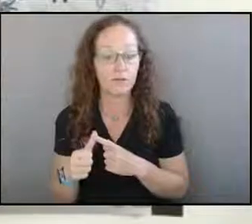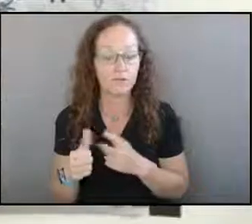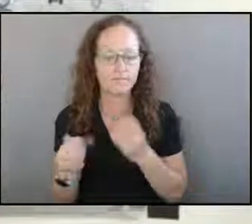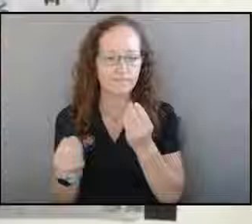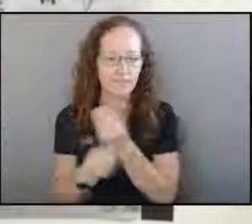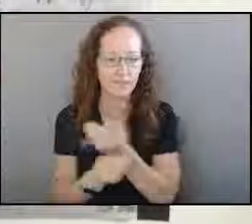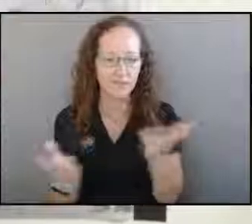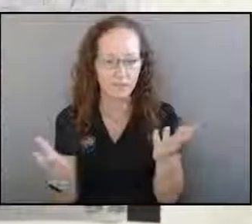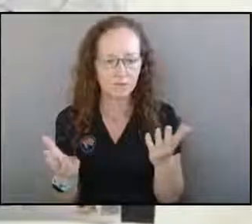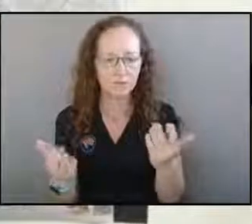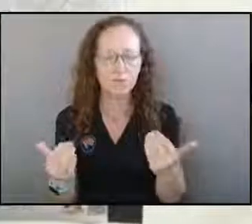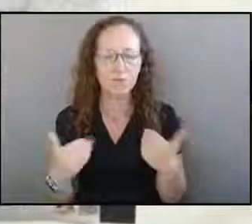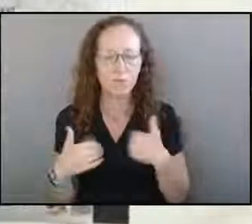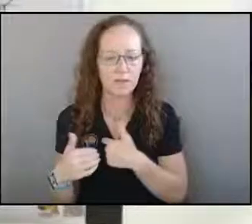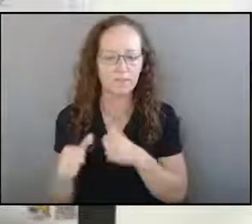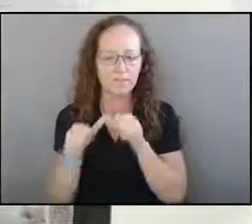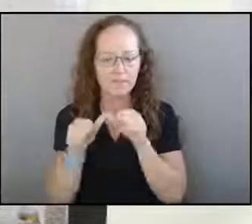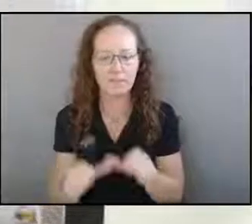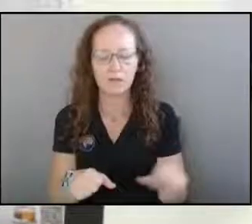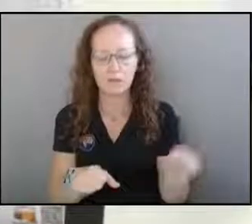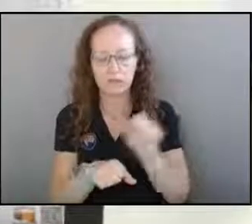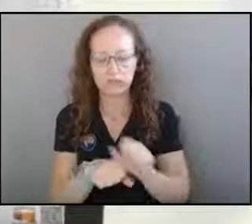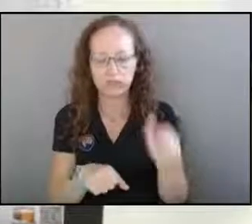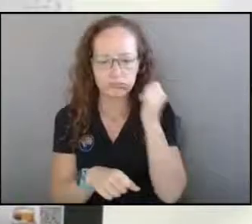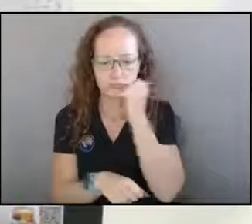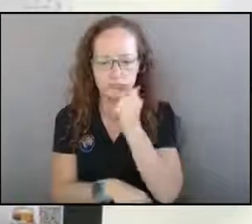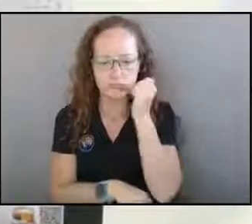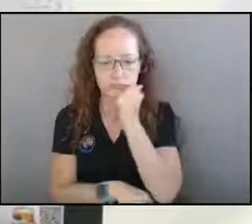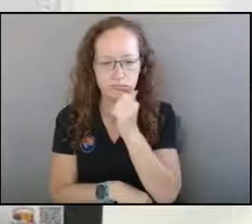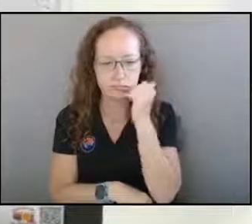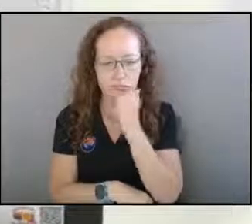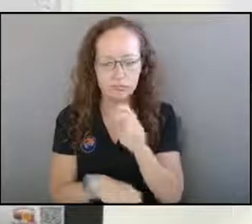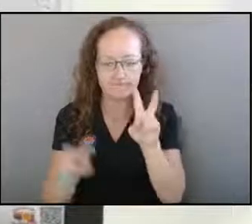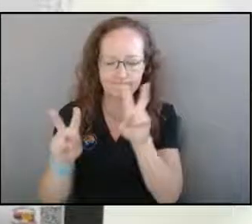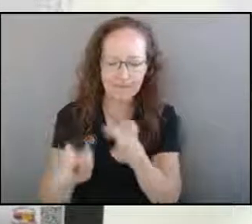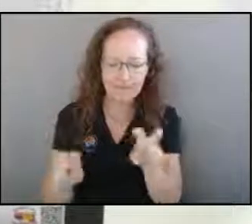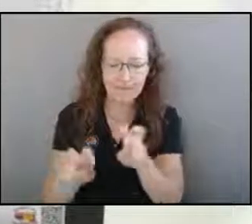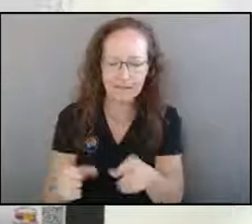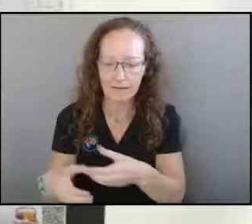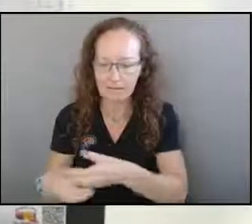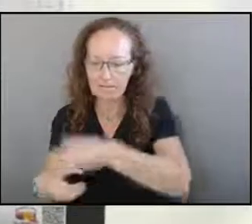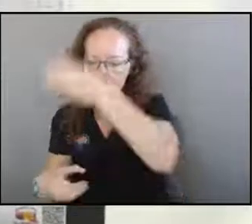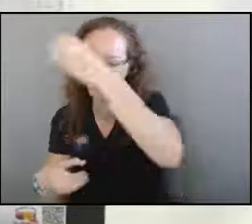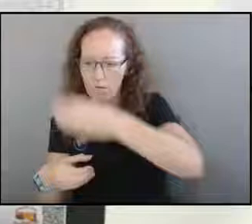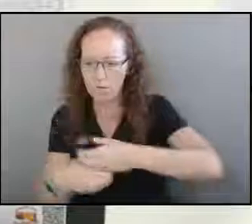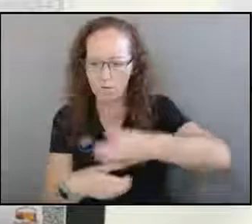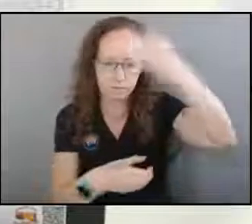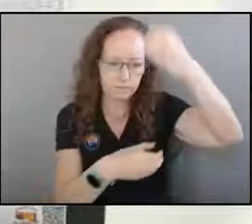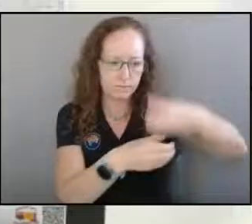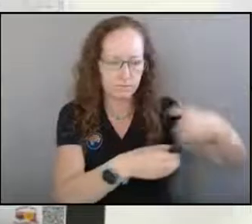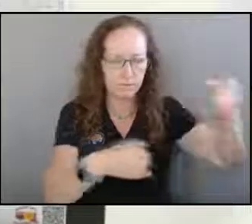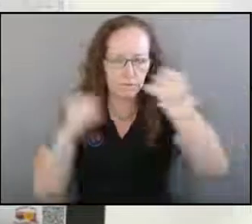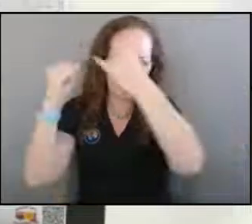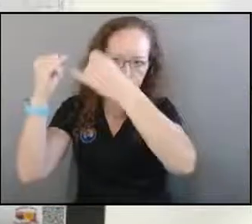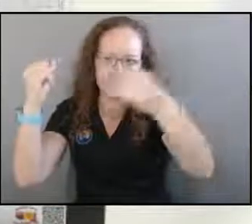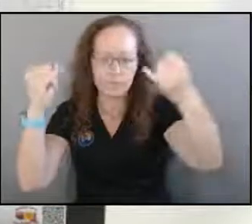that we continue to work daily on assessing our poles in the areas that we've already